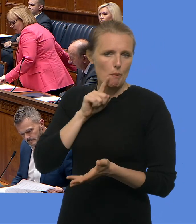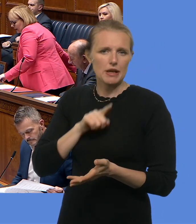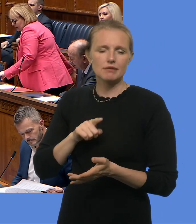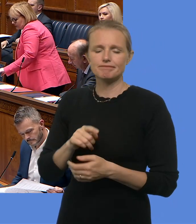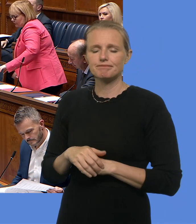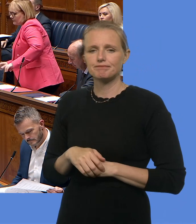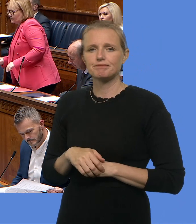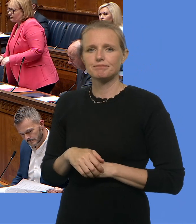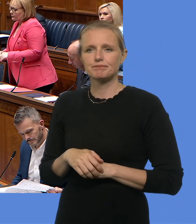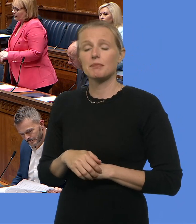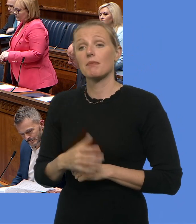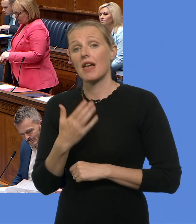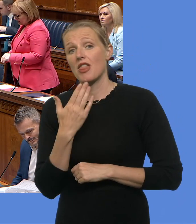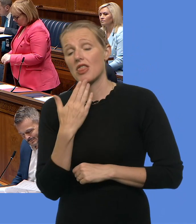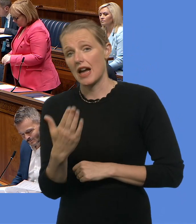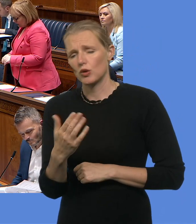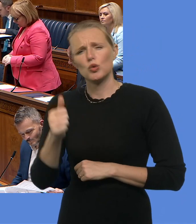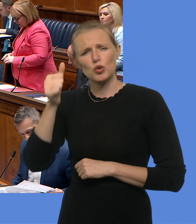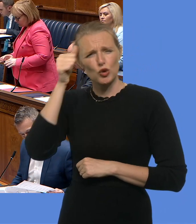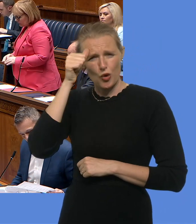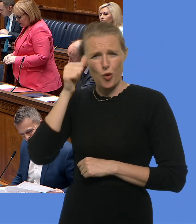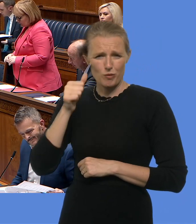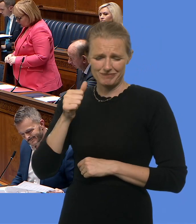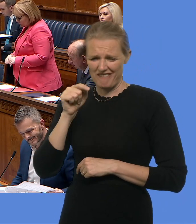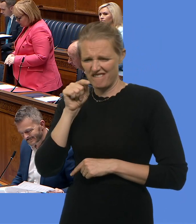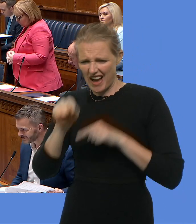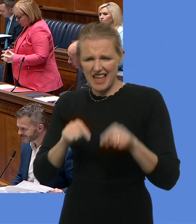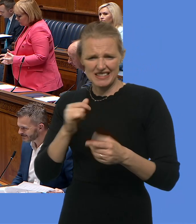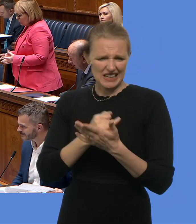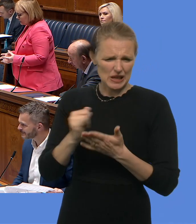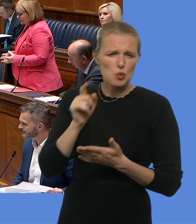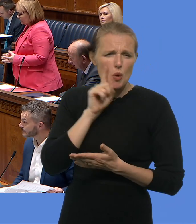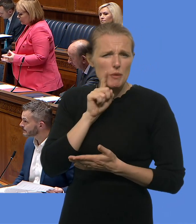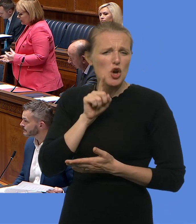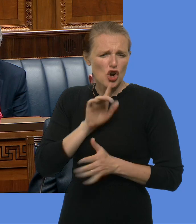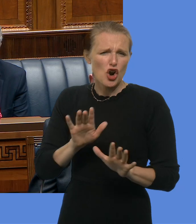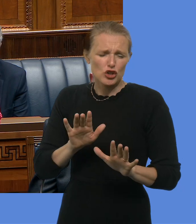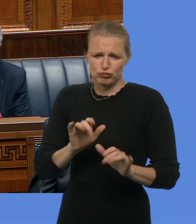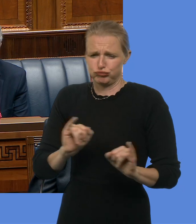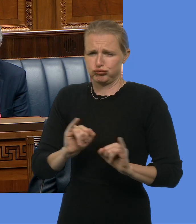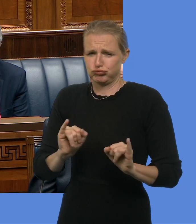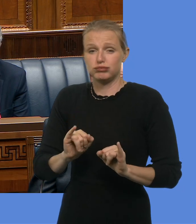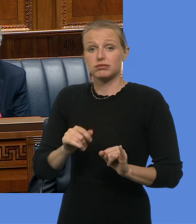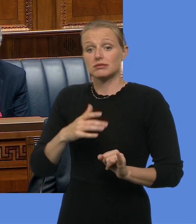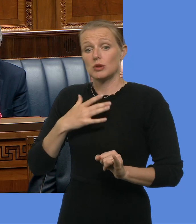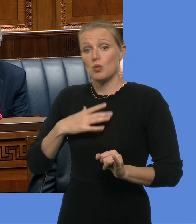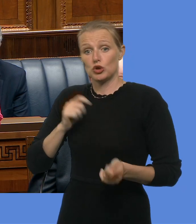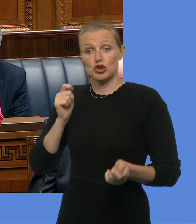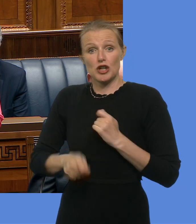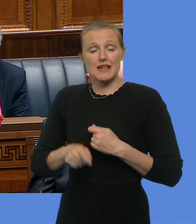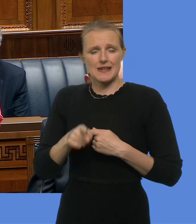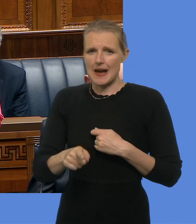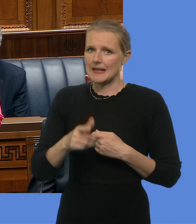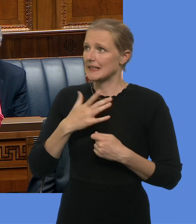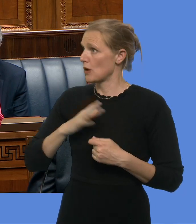far. As the Junior Minister is aware, tackling violence against women and girls will involve societal change from very early on. Can